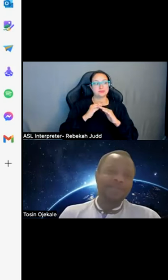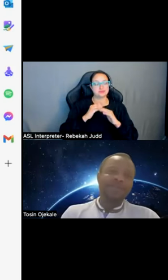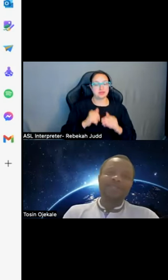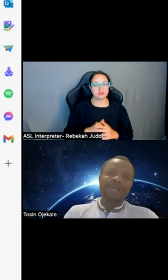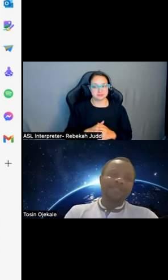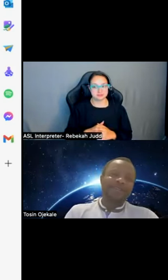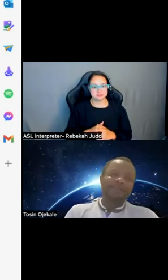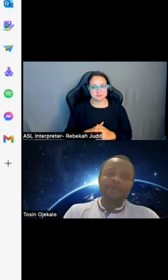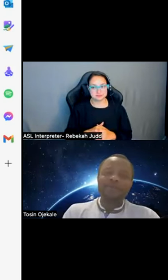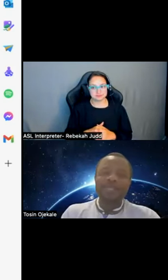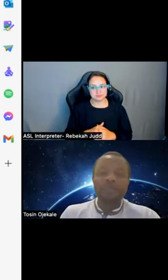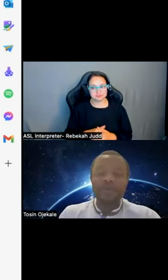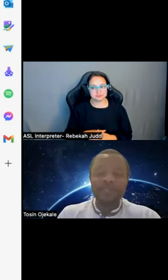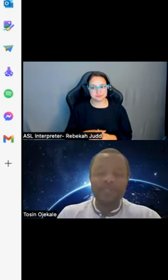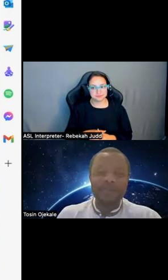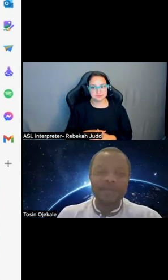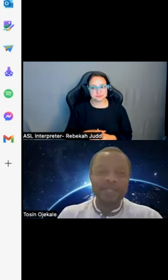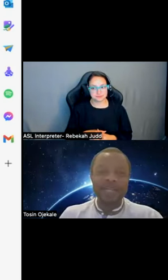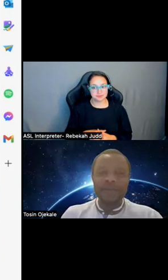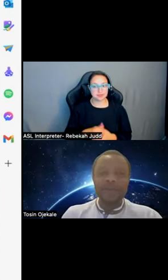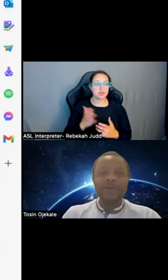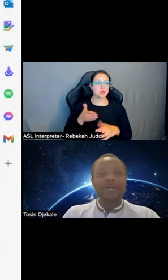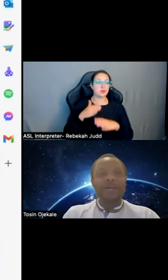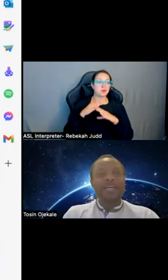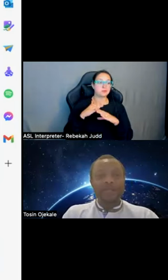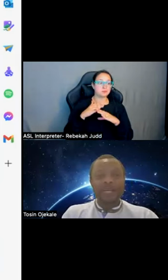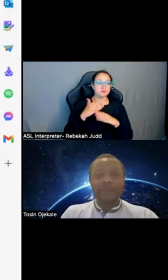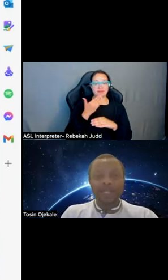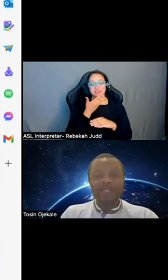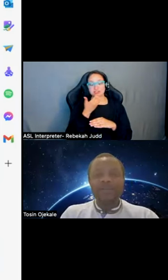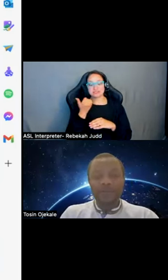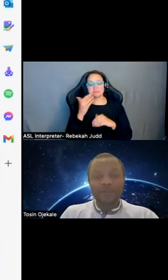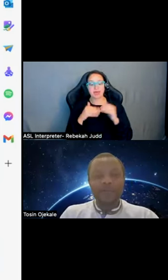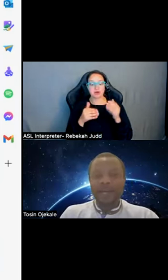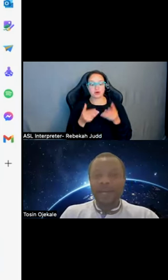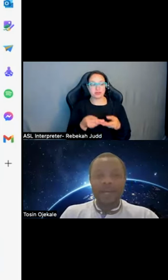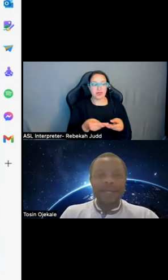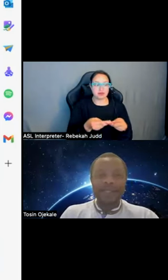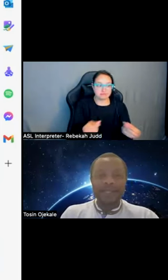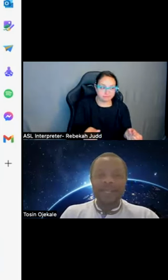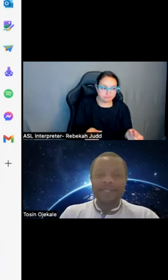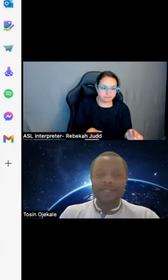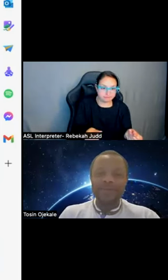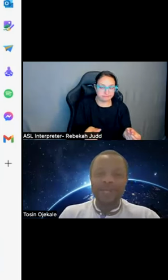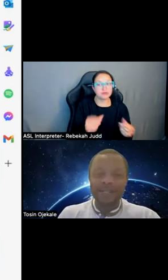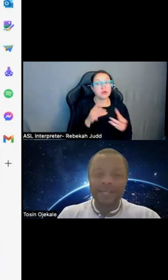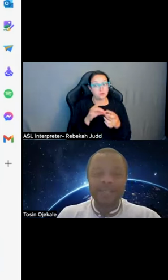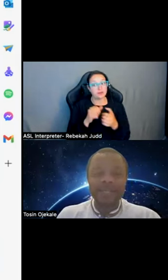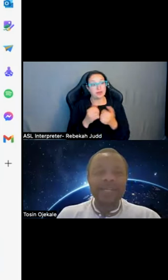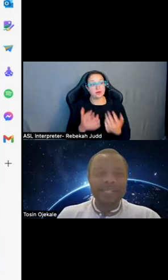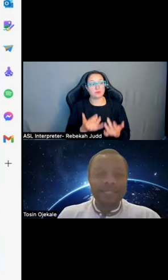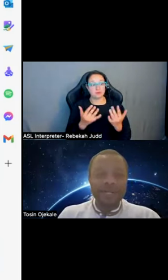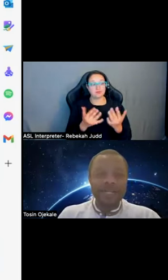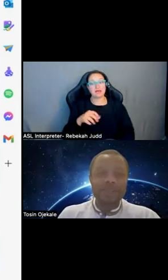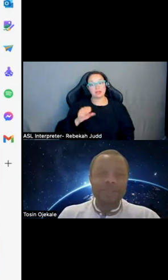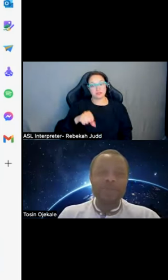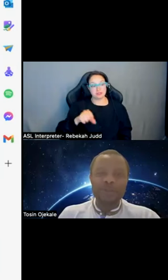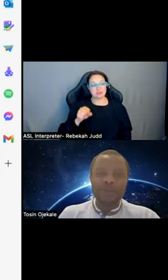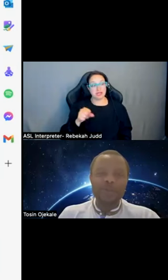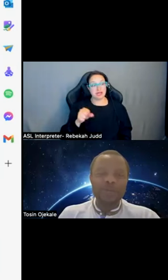because, you know, they're like, people would say prevention is better than cure, especially when it comes to fire. I can say categorically that it's